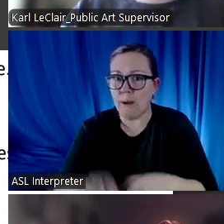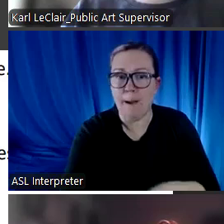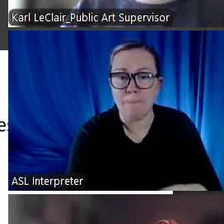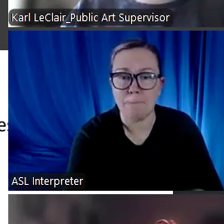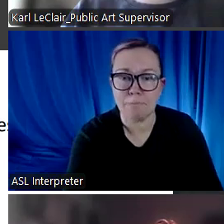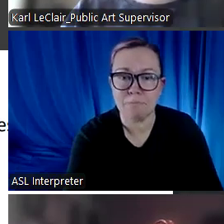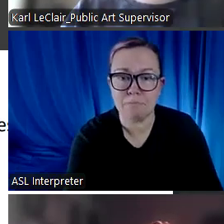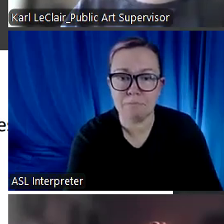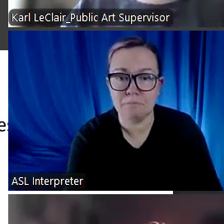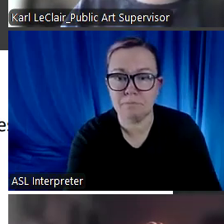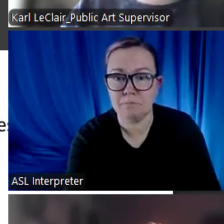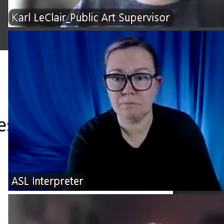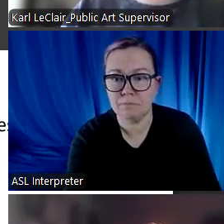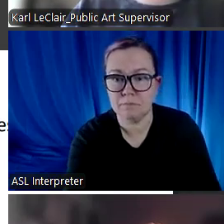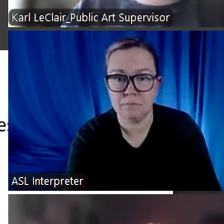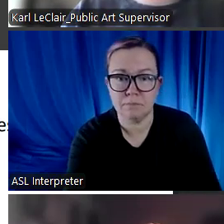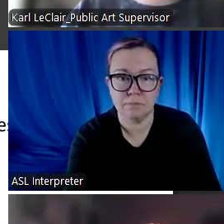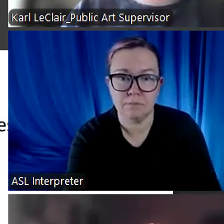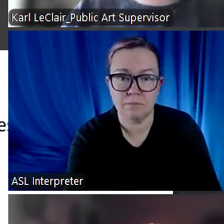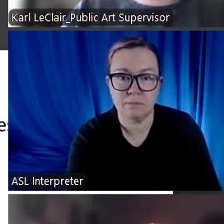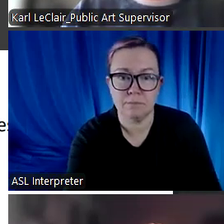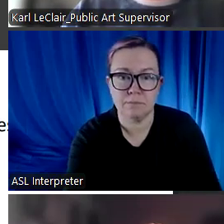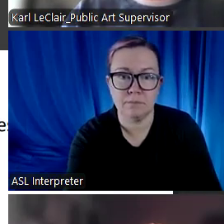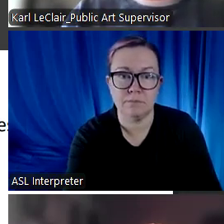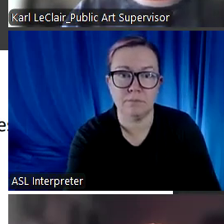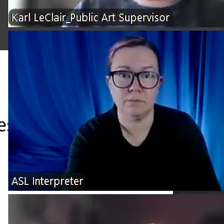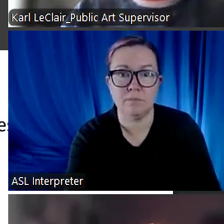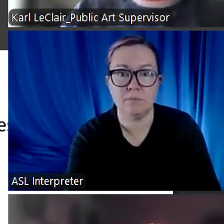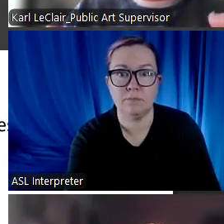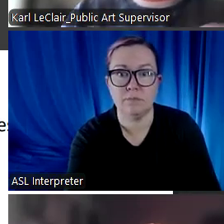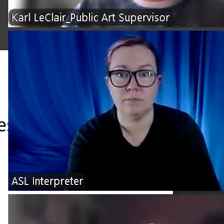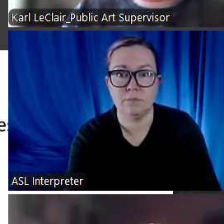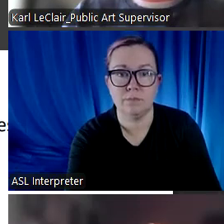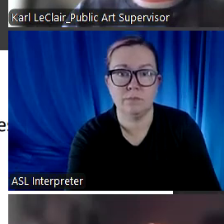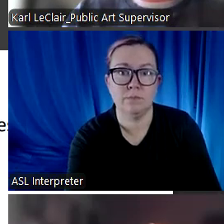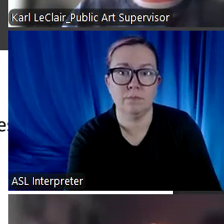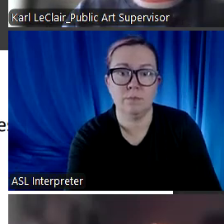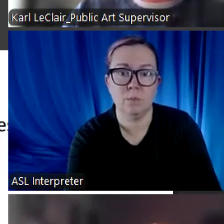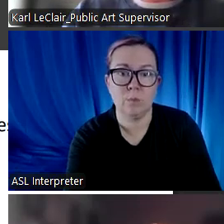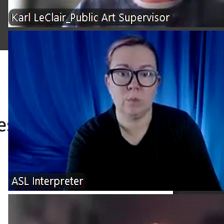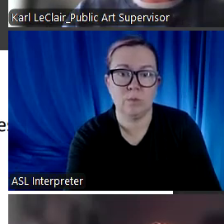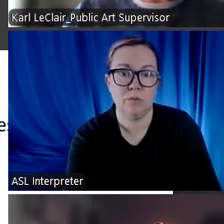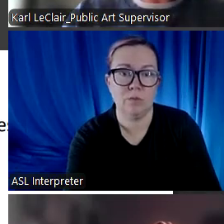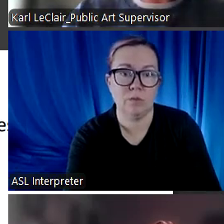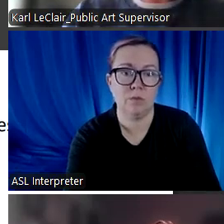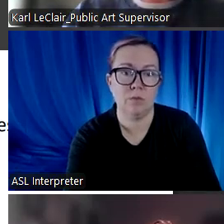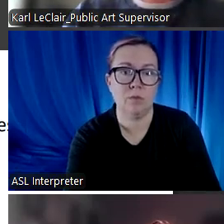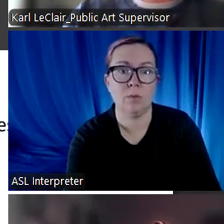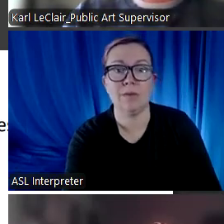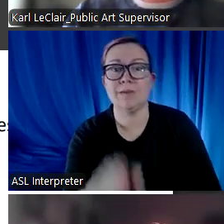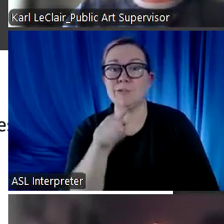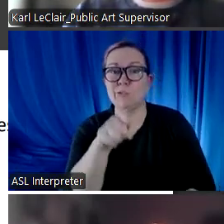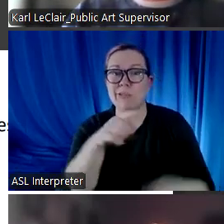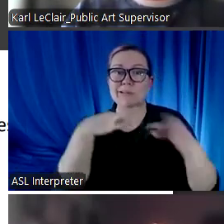The artwork specification section here. So this was describing the relationship with the sign company.